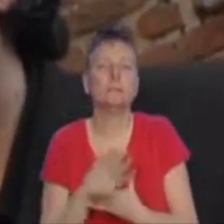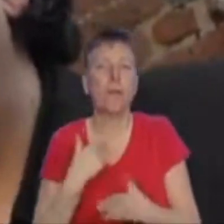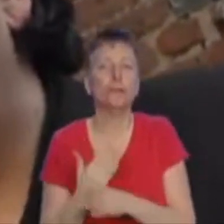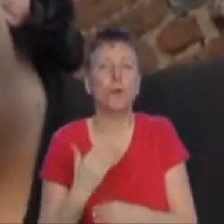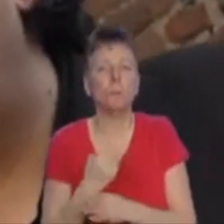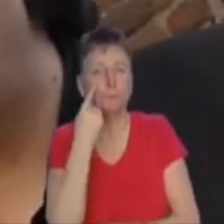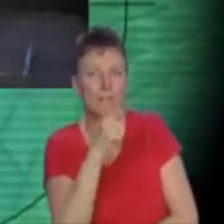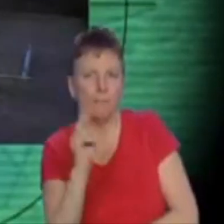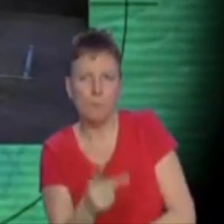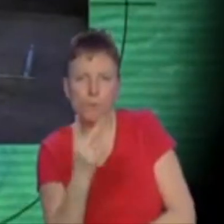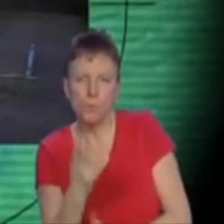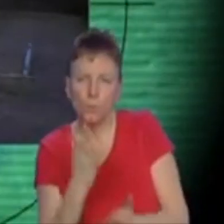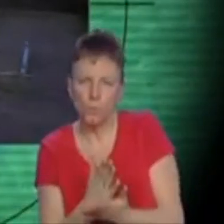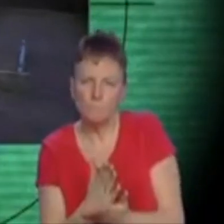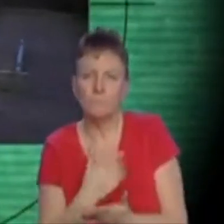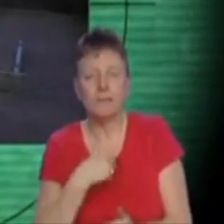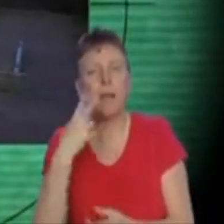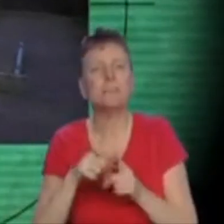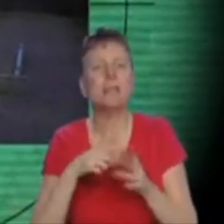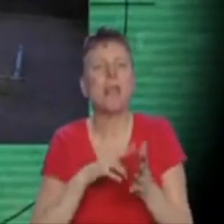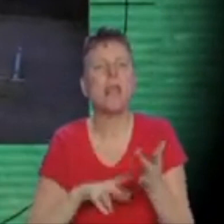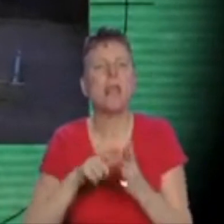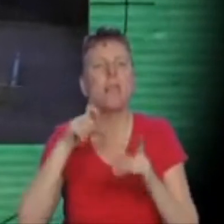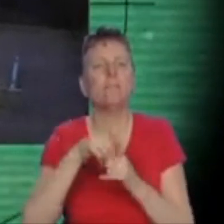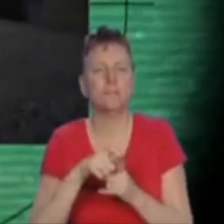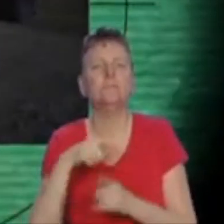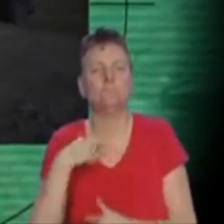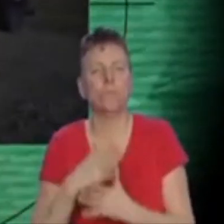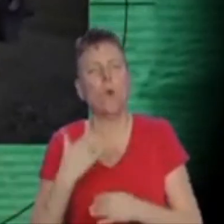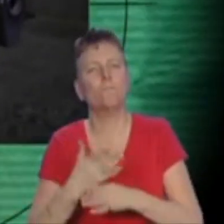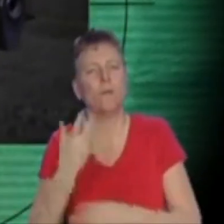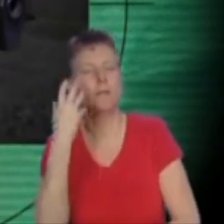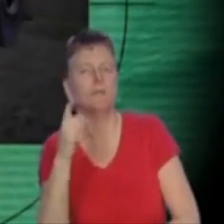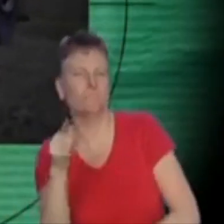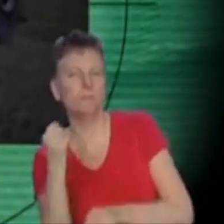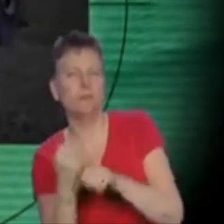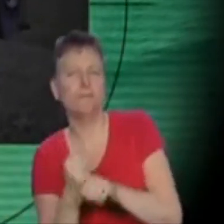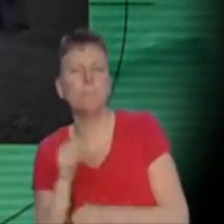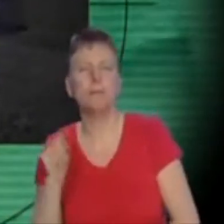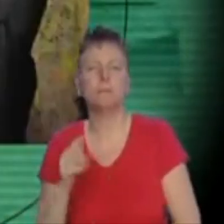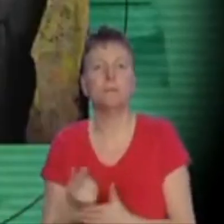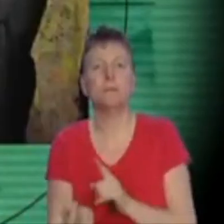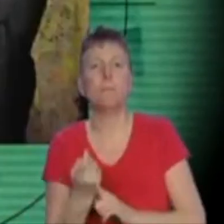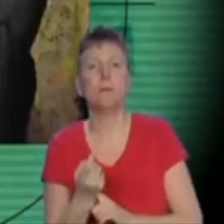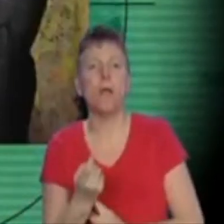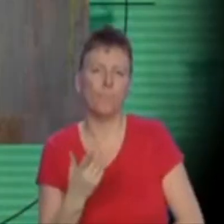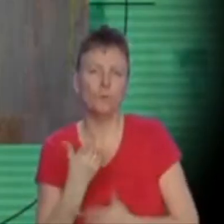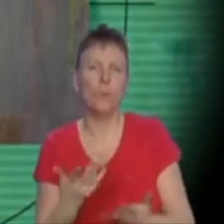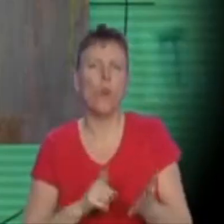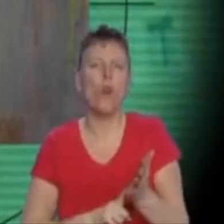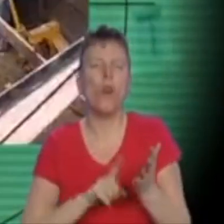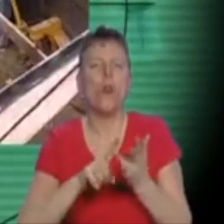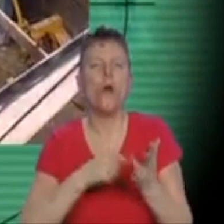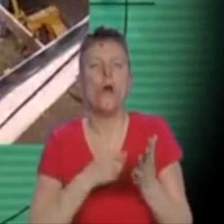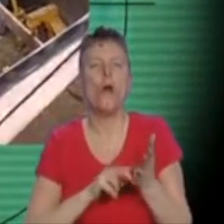for British intelligence. Coming up in the show, Lorna and Julian receive firearms training at a gun club in France, sniper practice